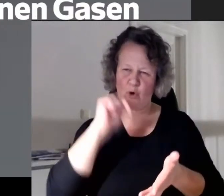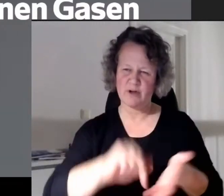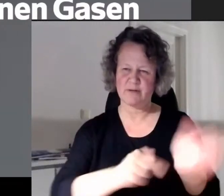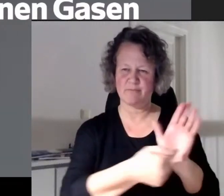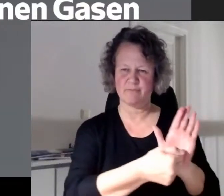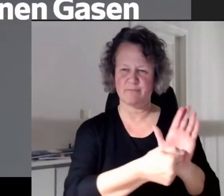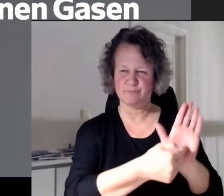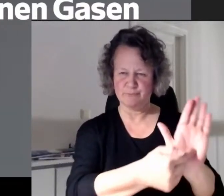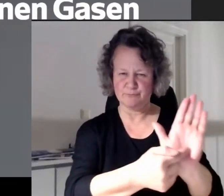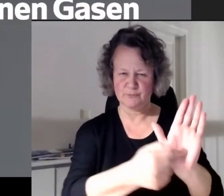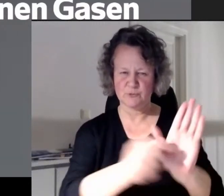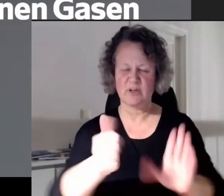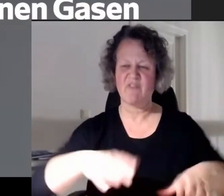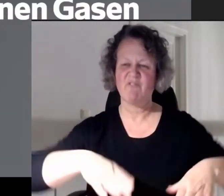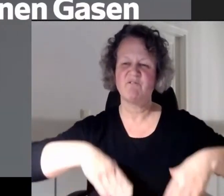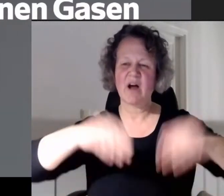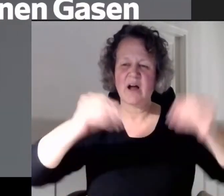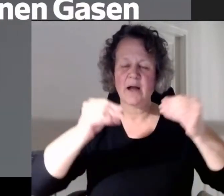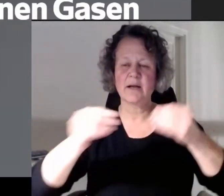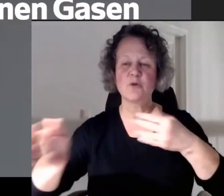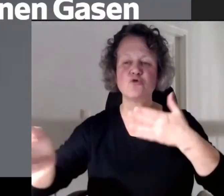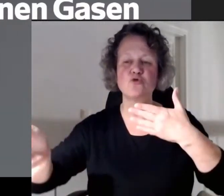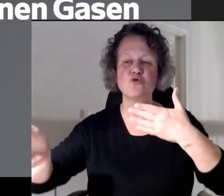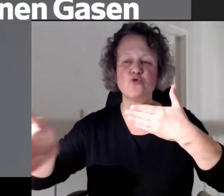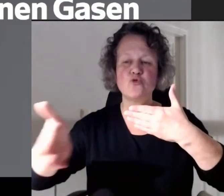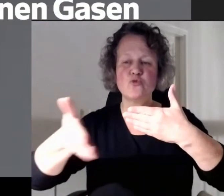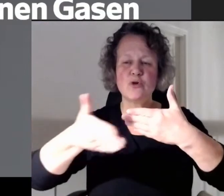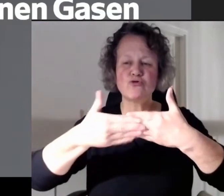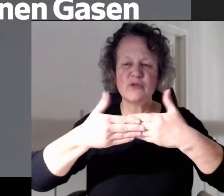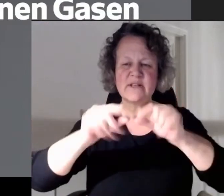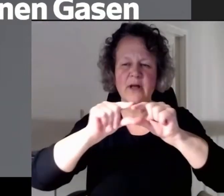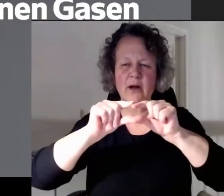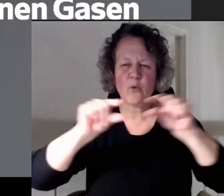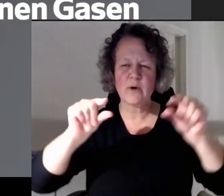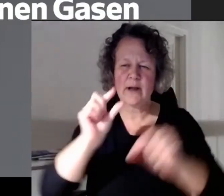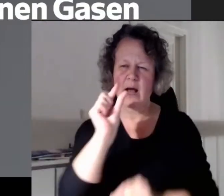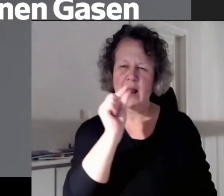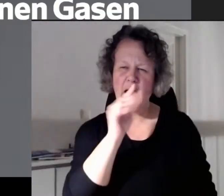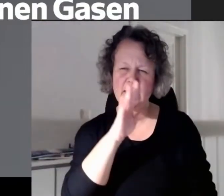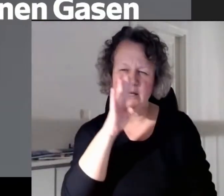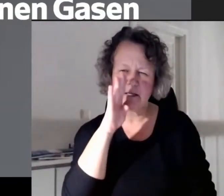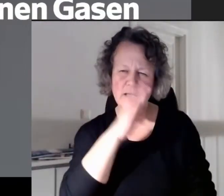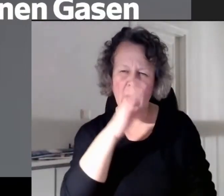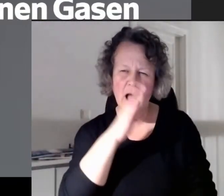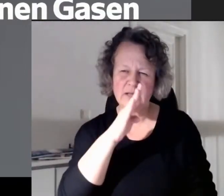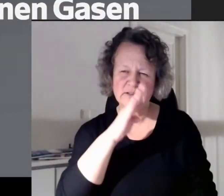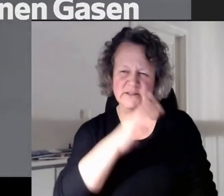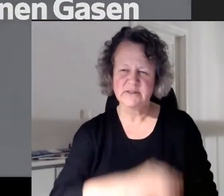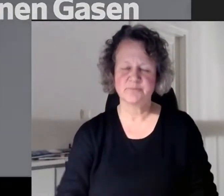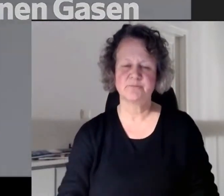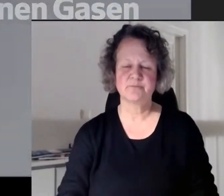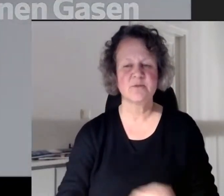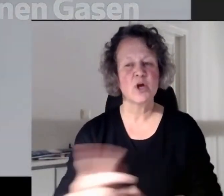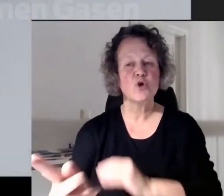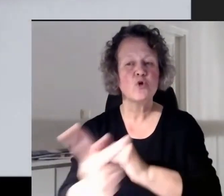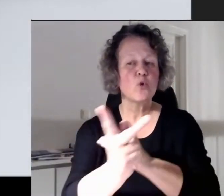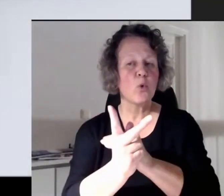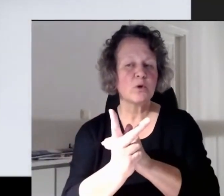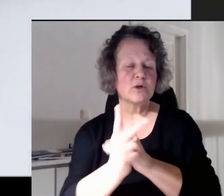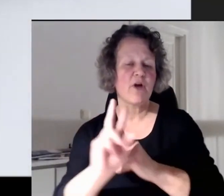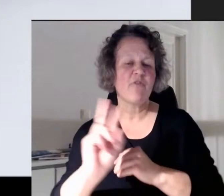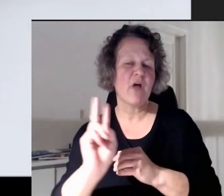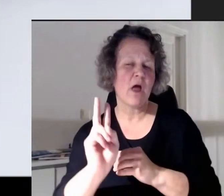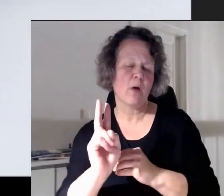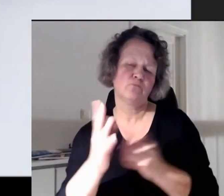chapters, which I would like to present today, and I would like to start with chapter 1. From door closes and small